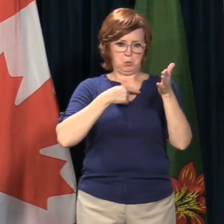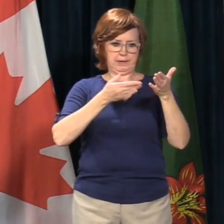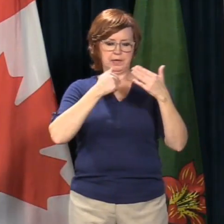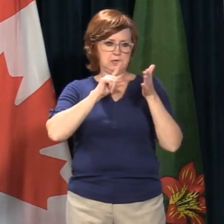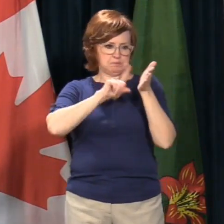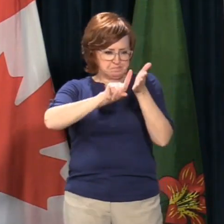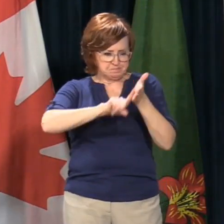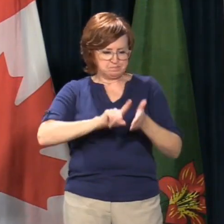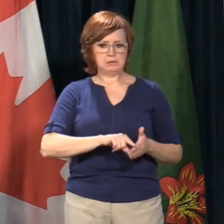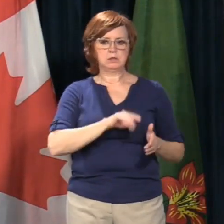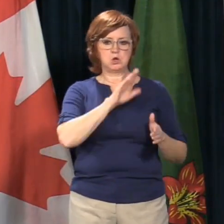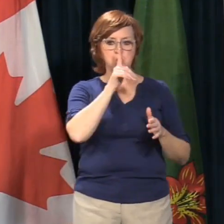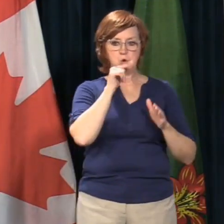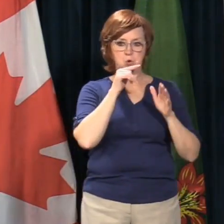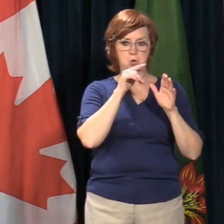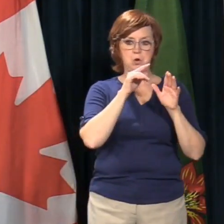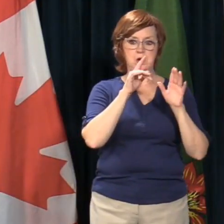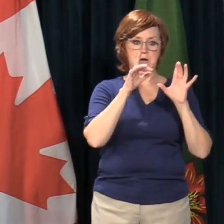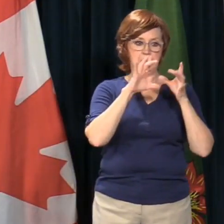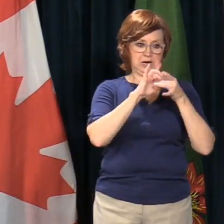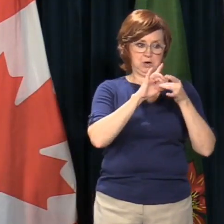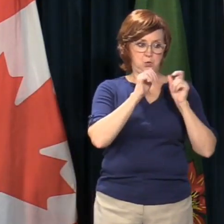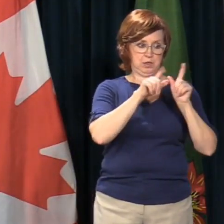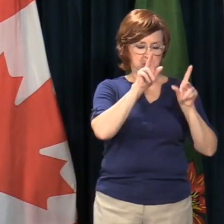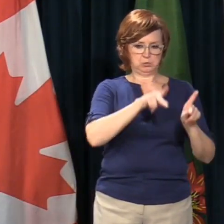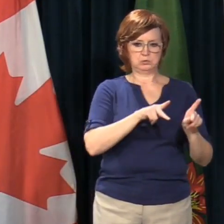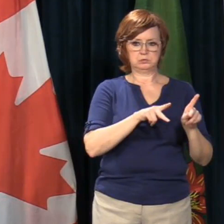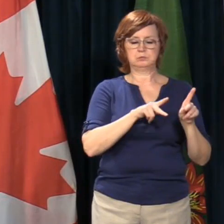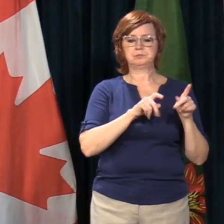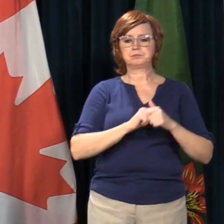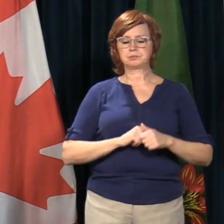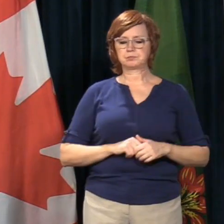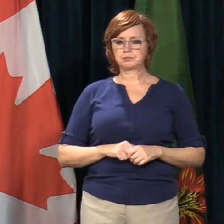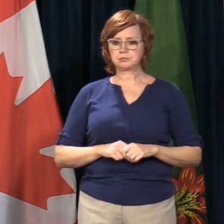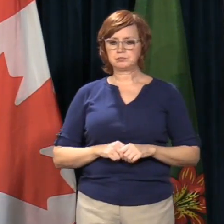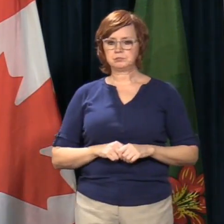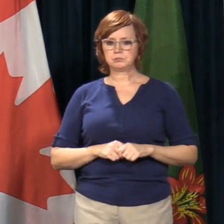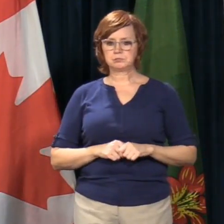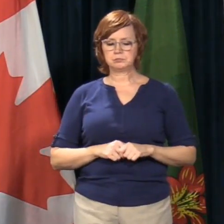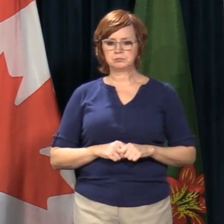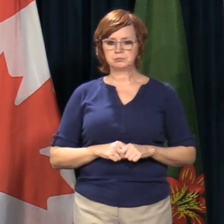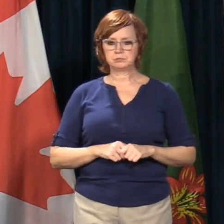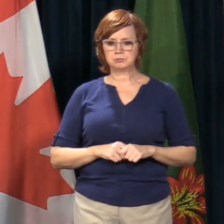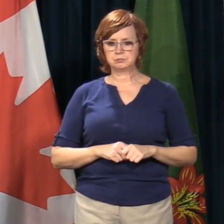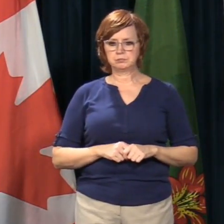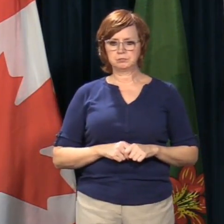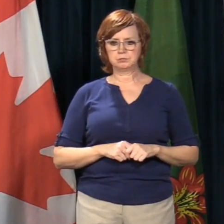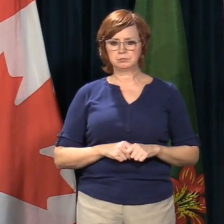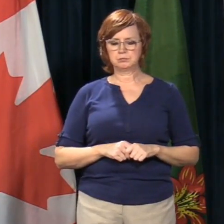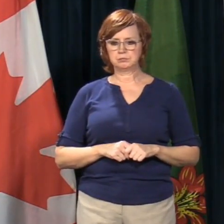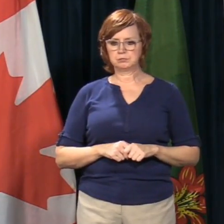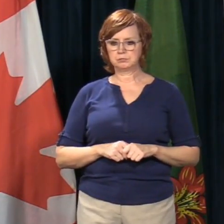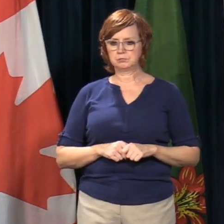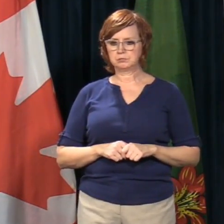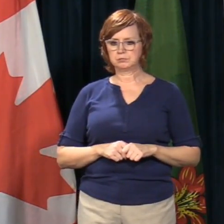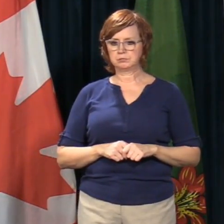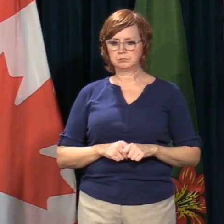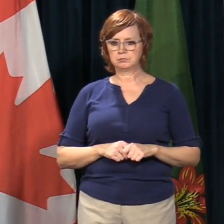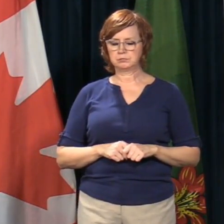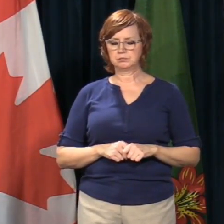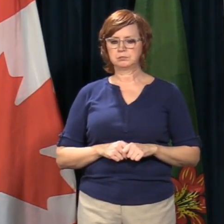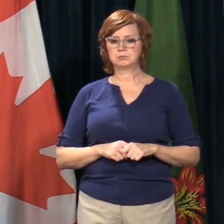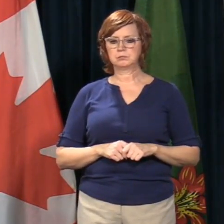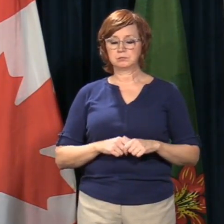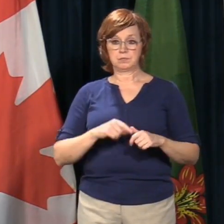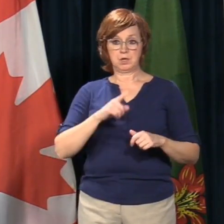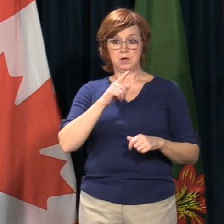workers who are in contact or close contact with the index case. So they are being home